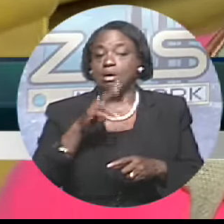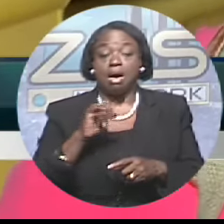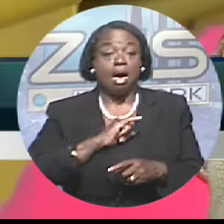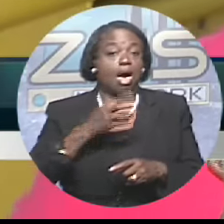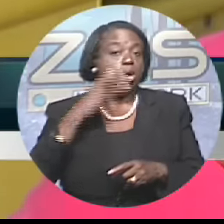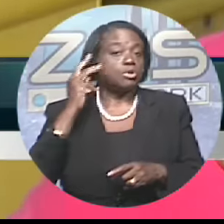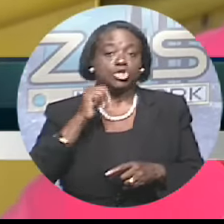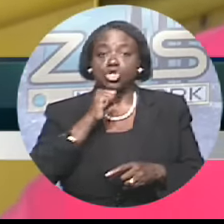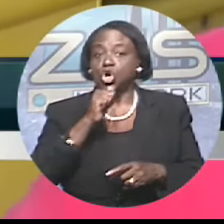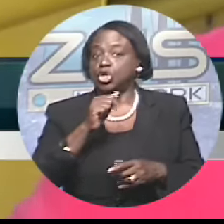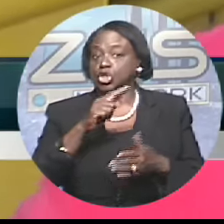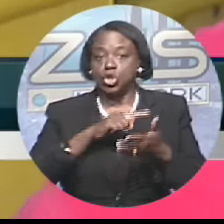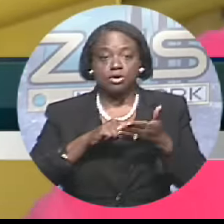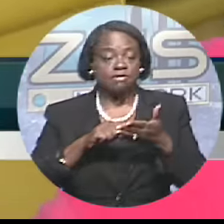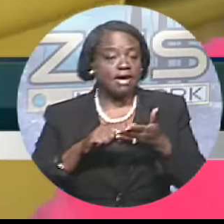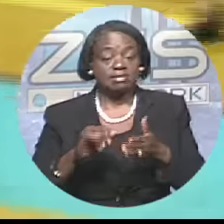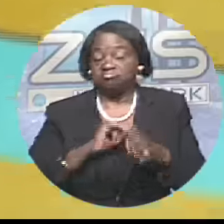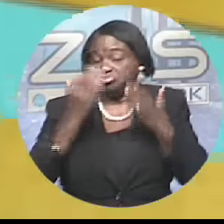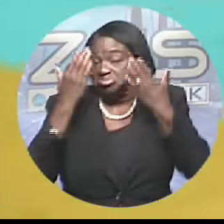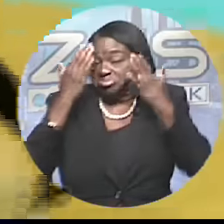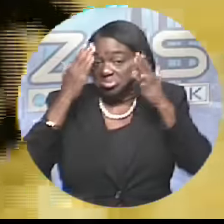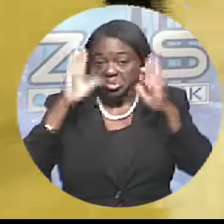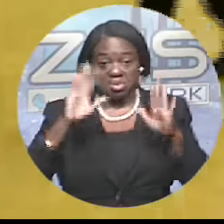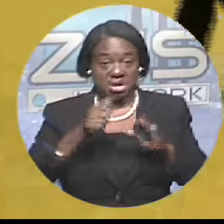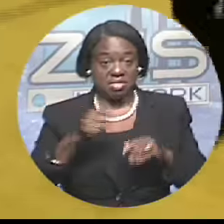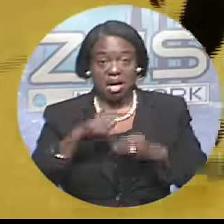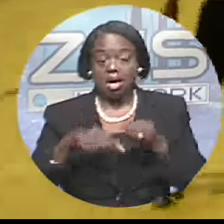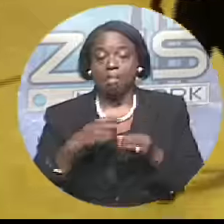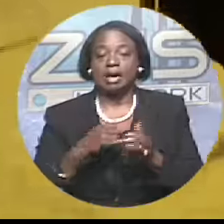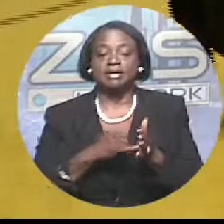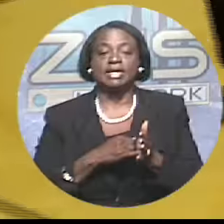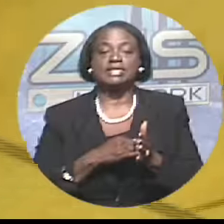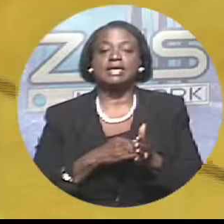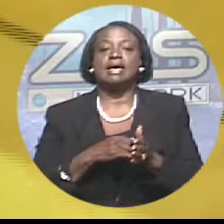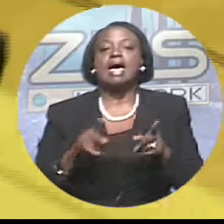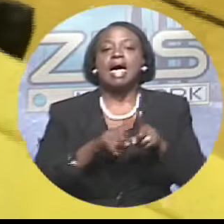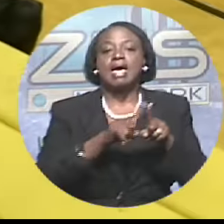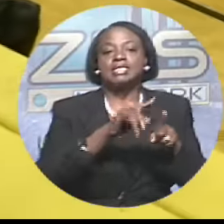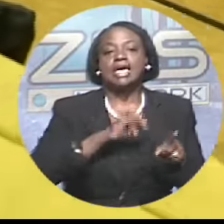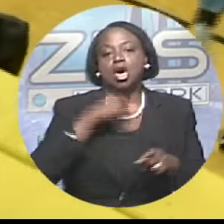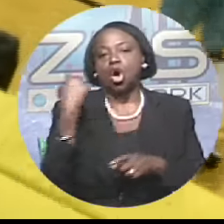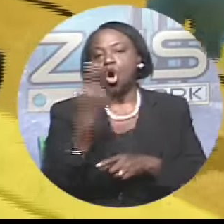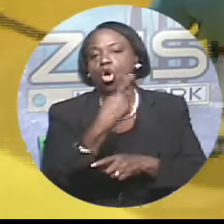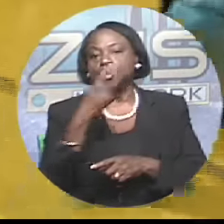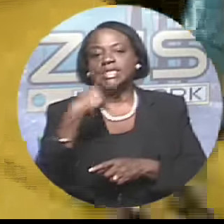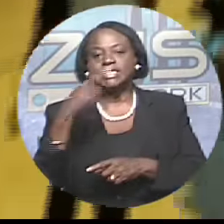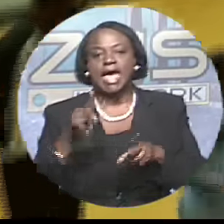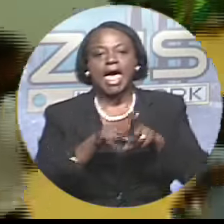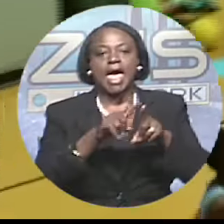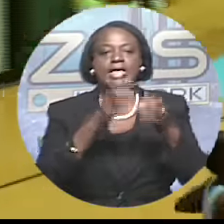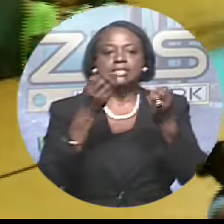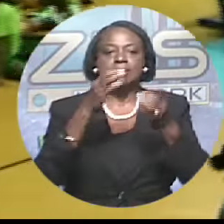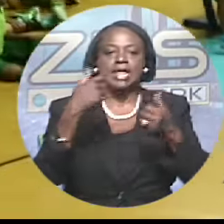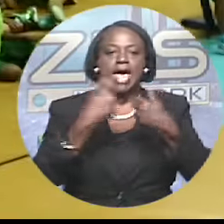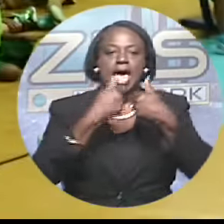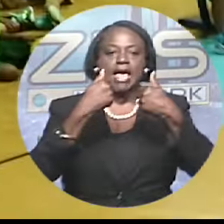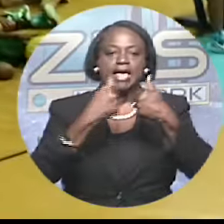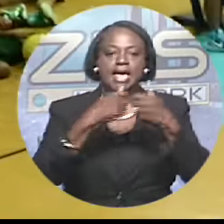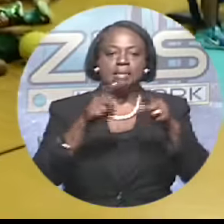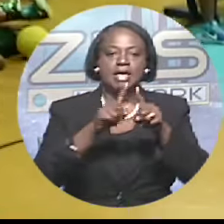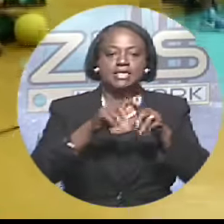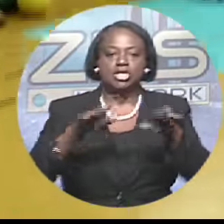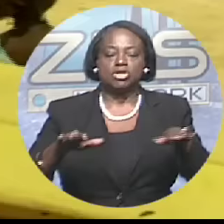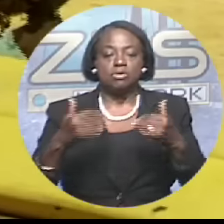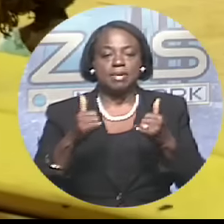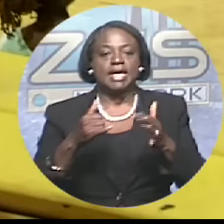I wasn't notified. I don't know anything about it. But you know, like I always say, as many games as the kids can play is a good